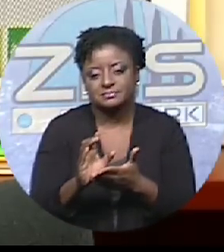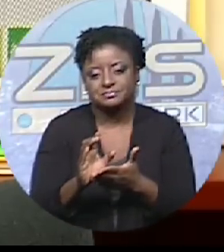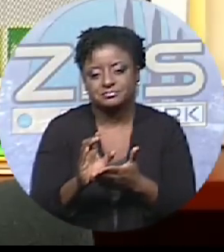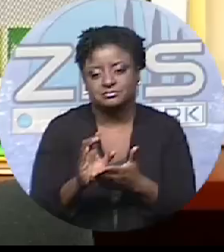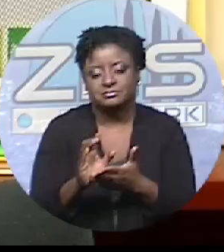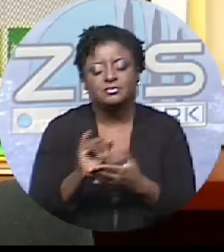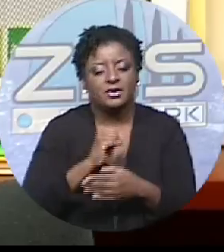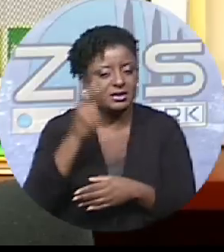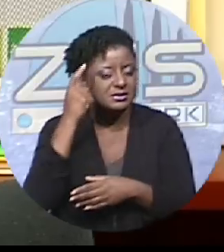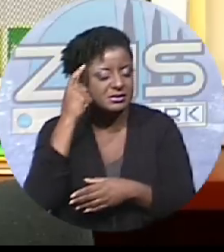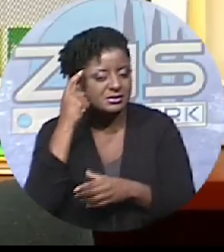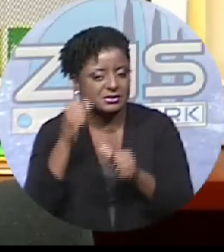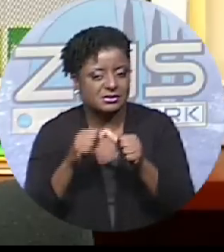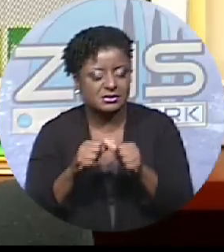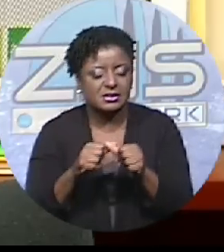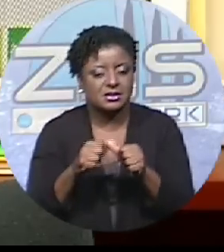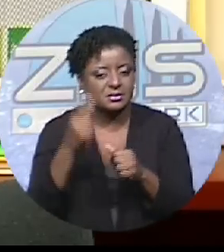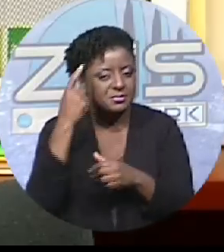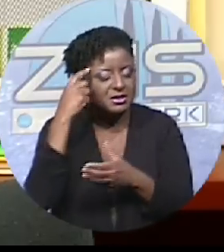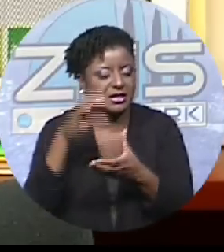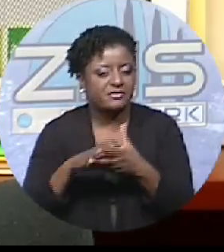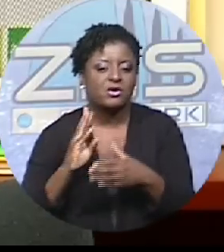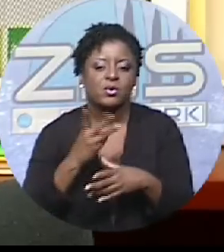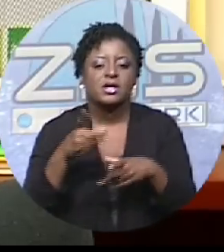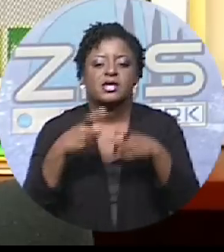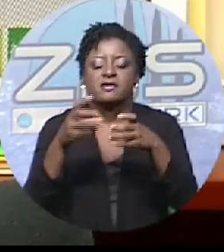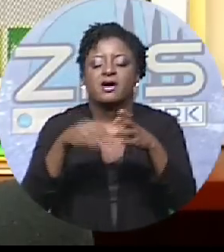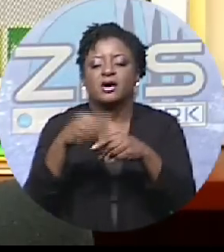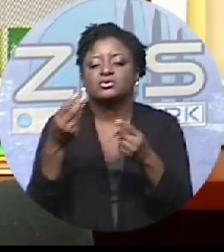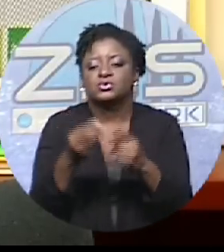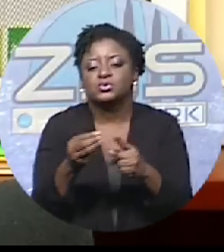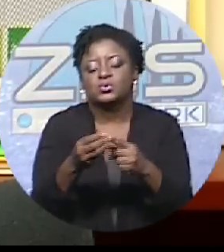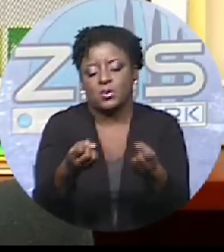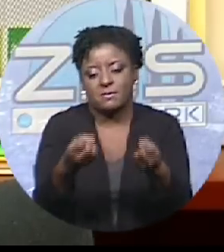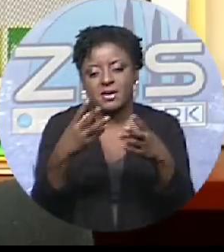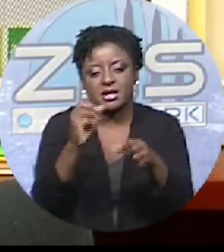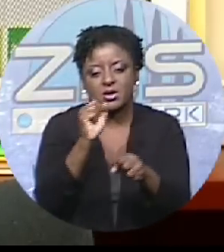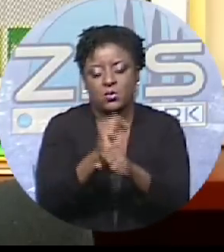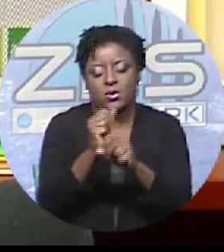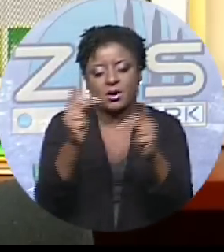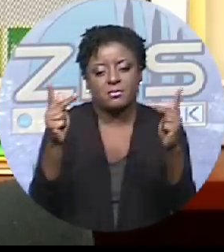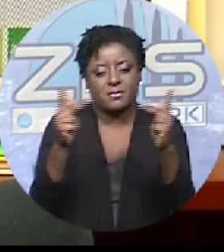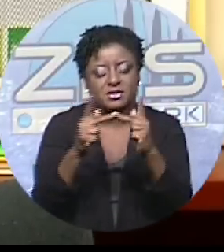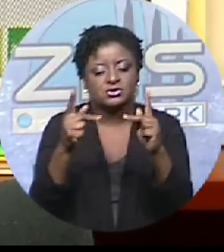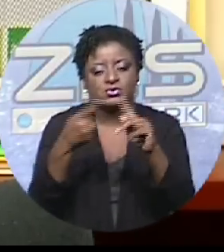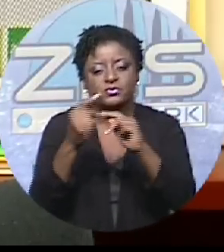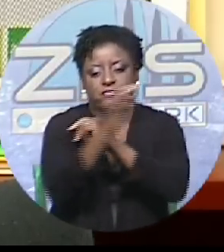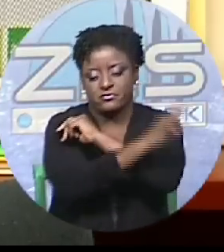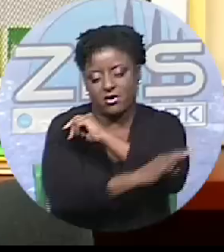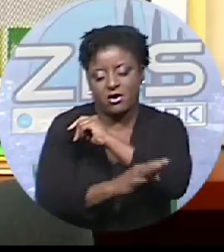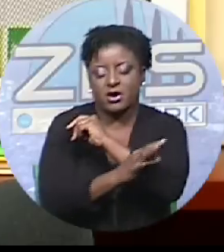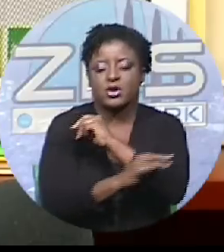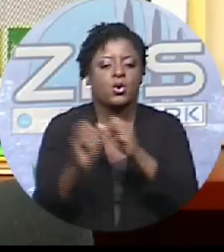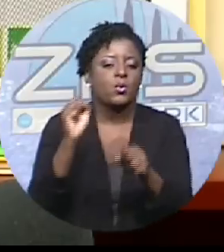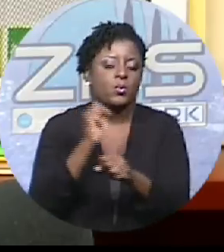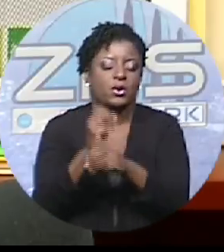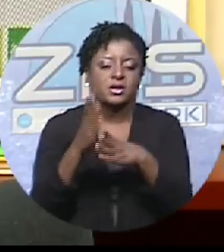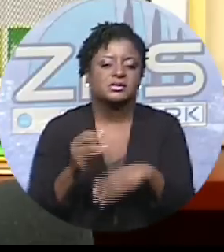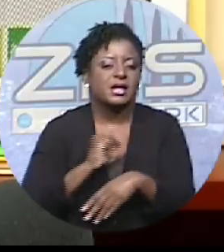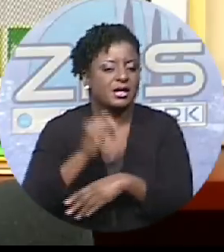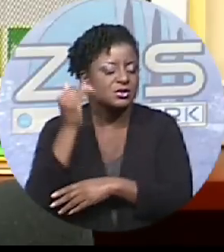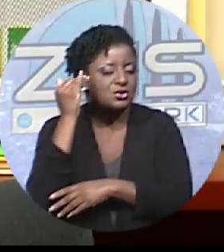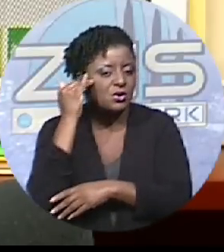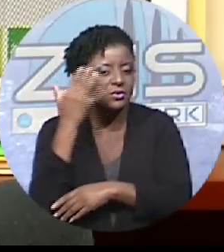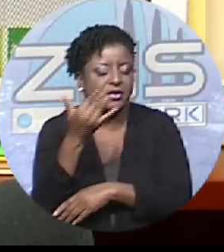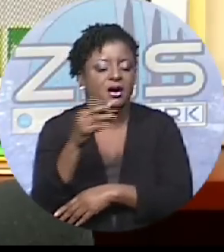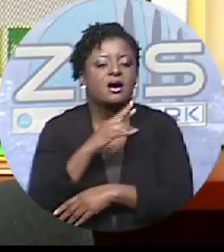we give out too many work permits to foreign workers. And I know there